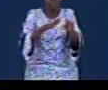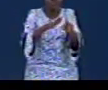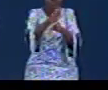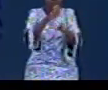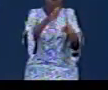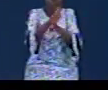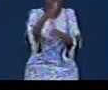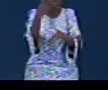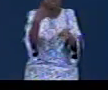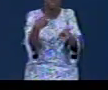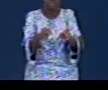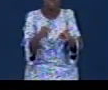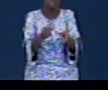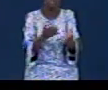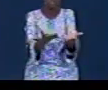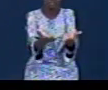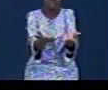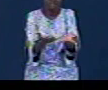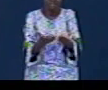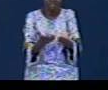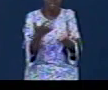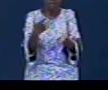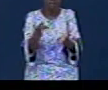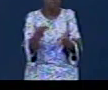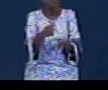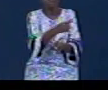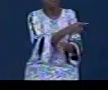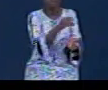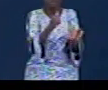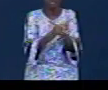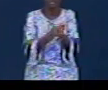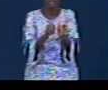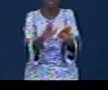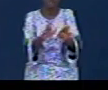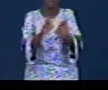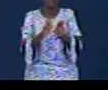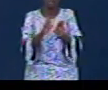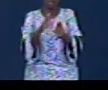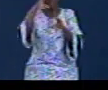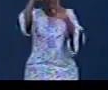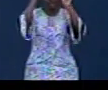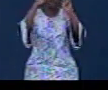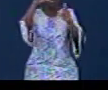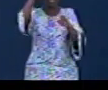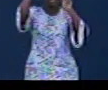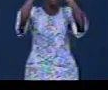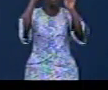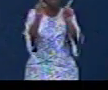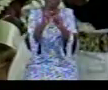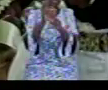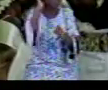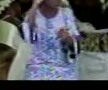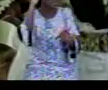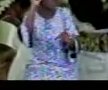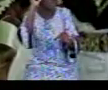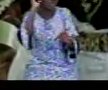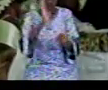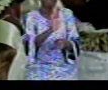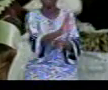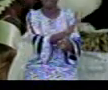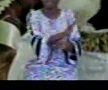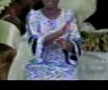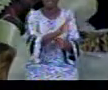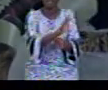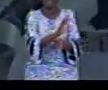of them that fear him. He also will hear their cry. Amen. He